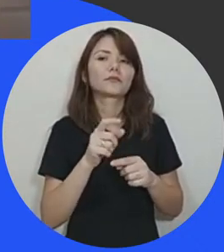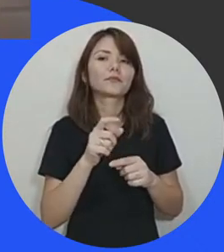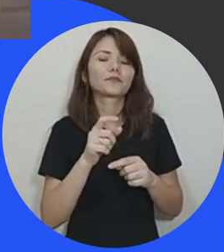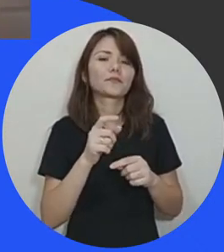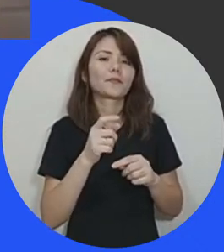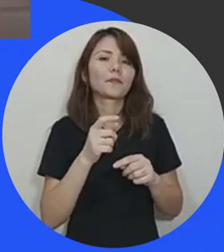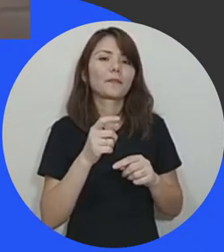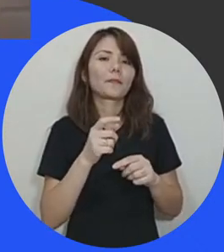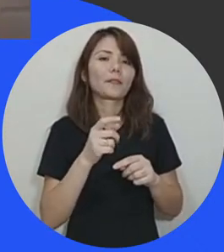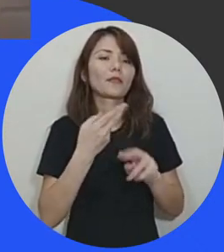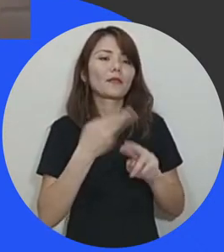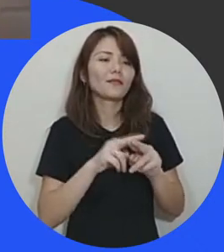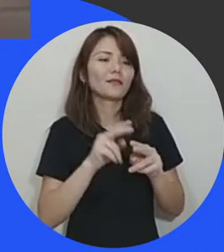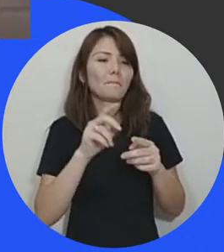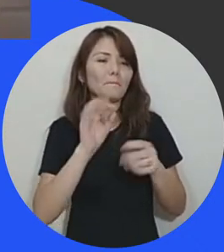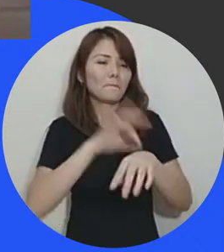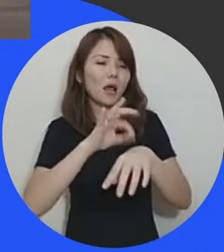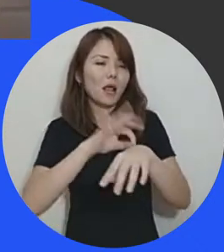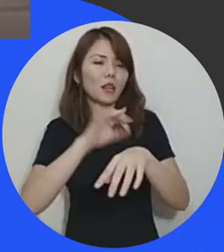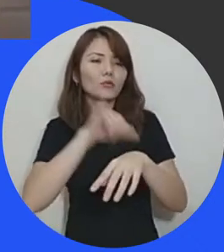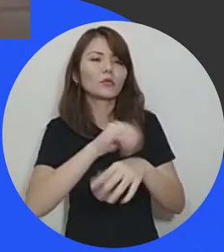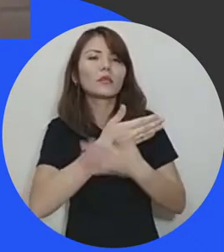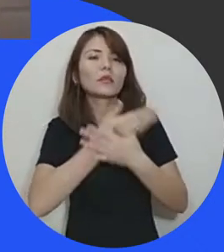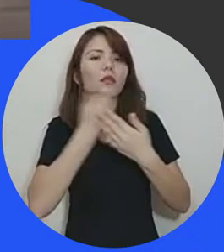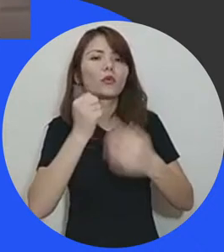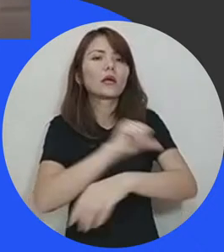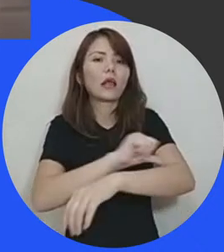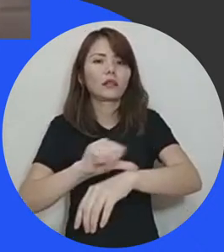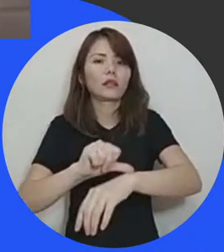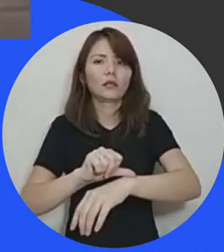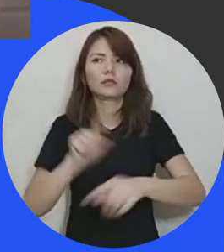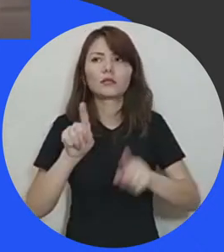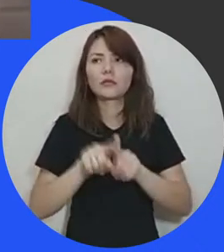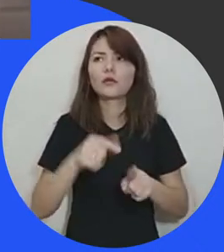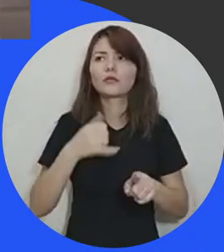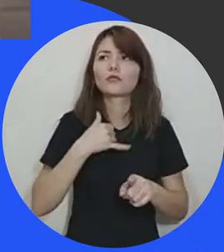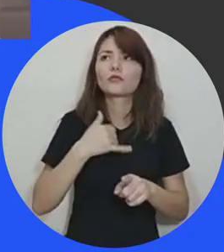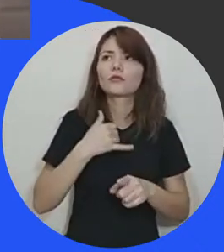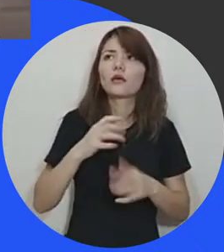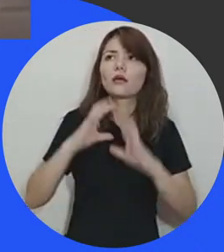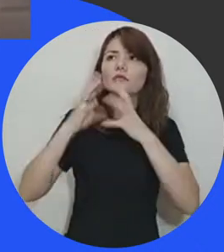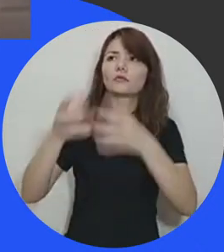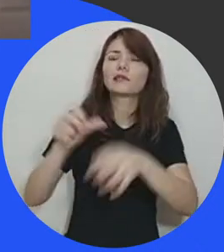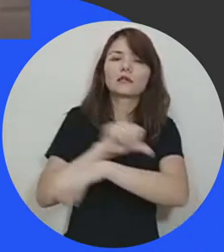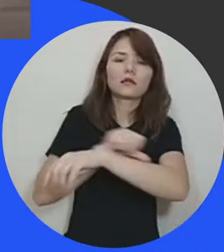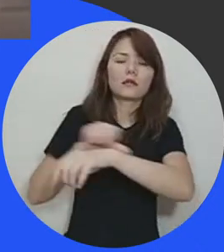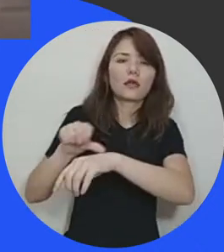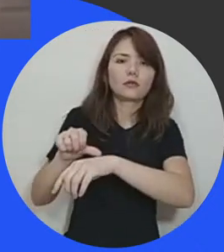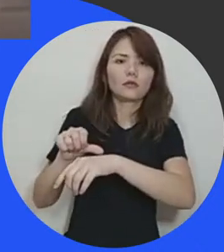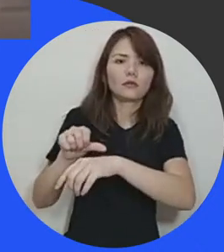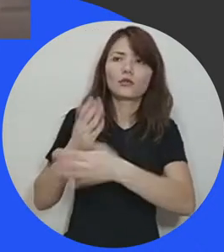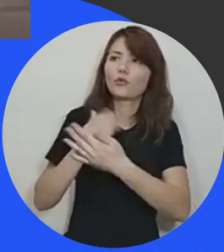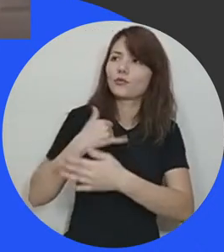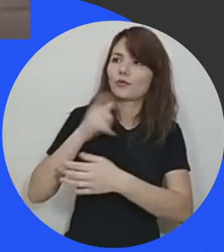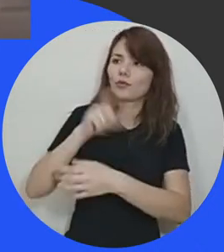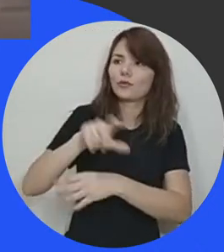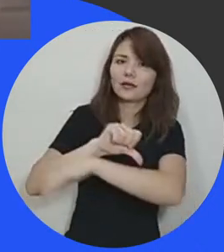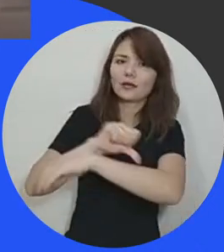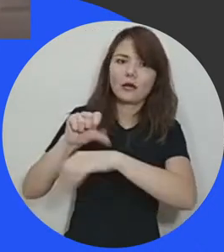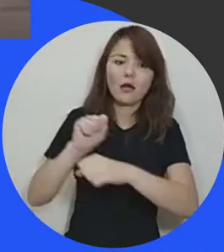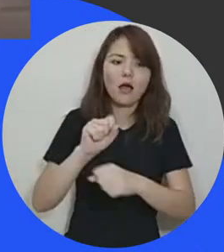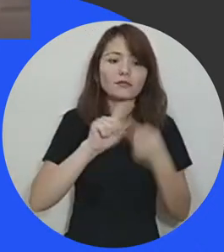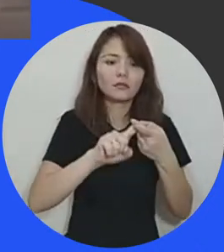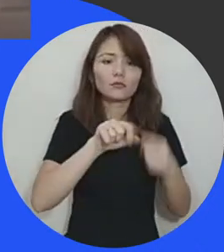level, where some countries are doing worse at control, that is going to have an effect on the rest of the world,